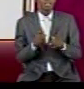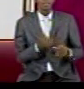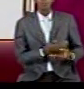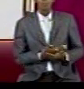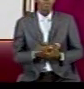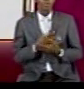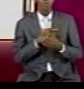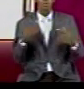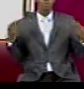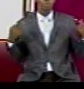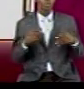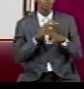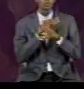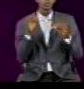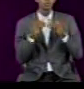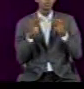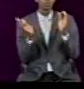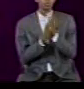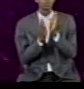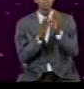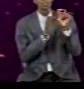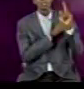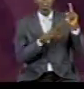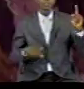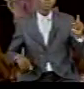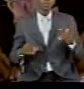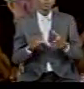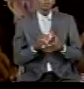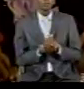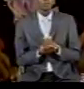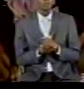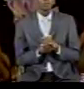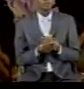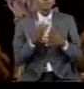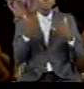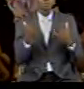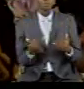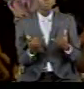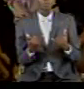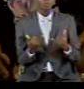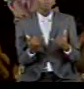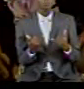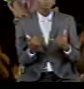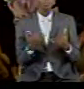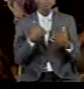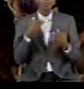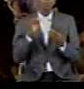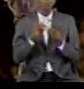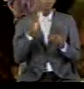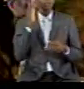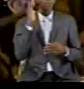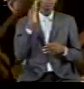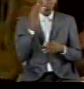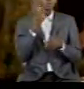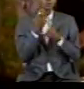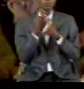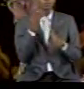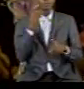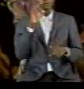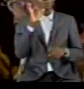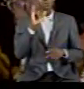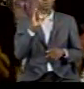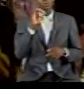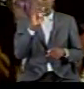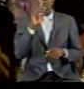more. Praise the Lord. And we have other testimonies coming from YouTube and the GS Facebook page. We take